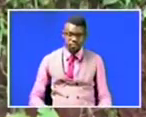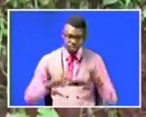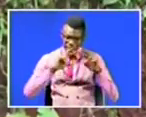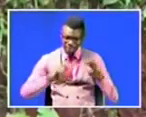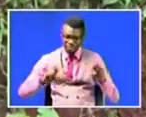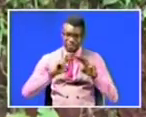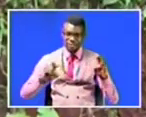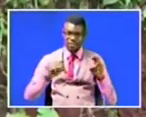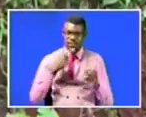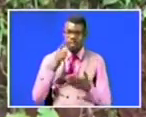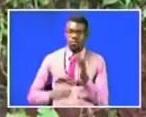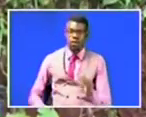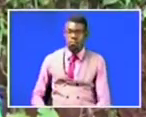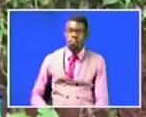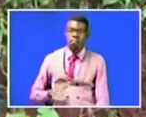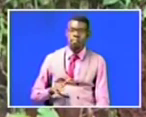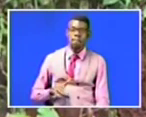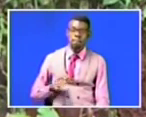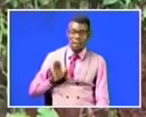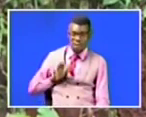akatuambia mama ako na tumor.